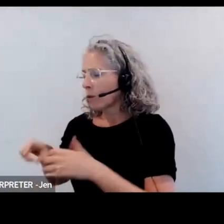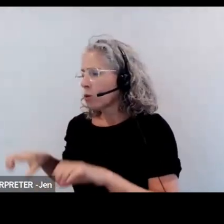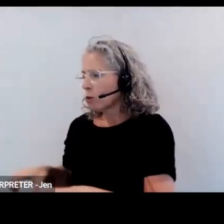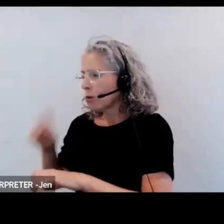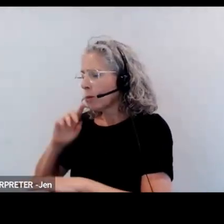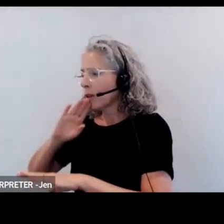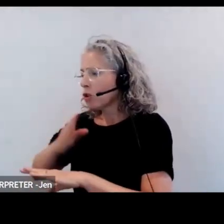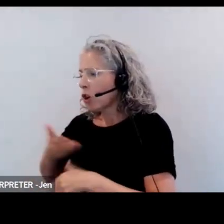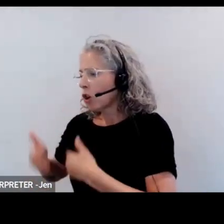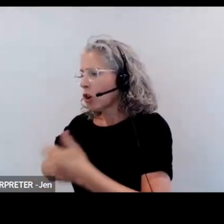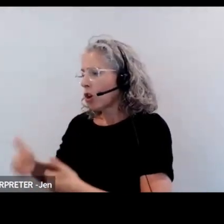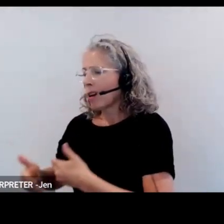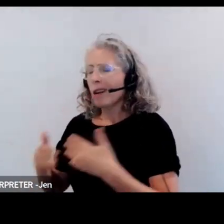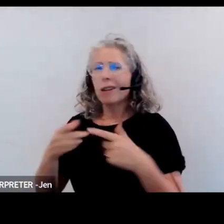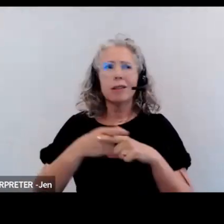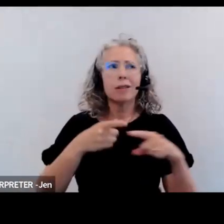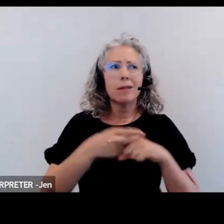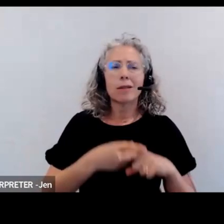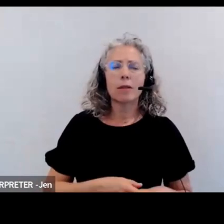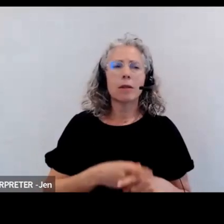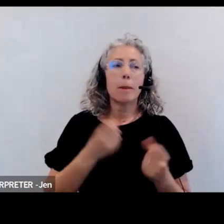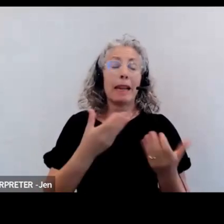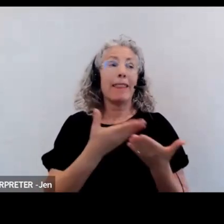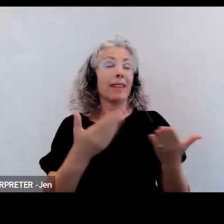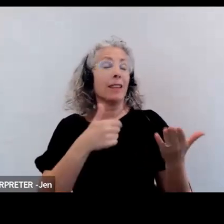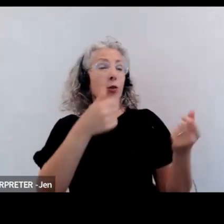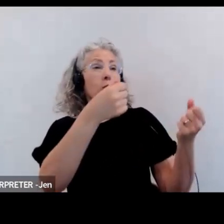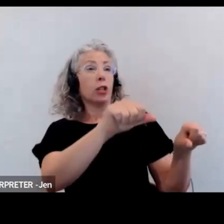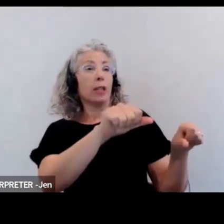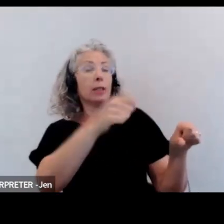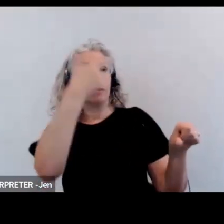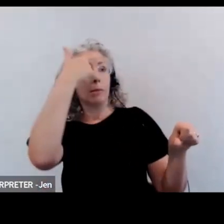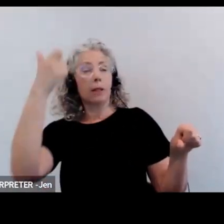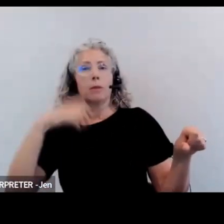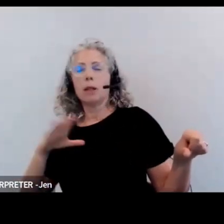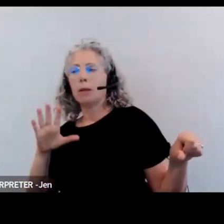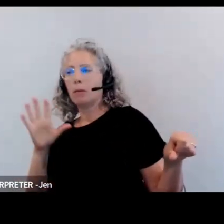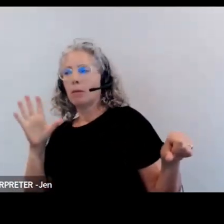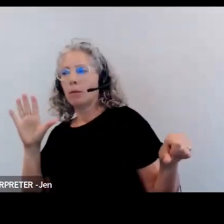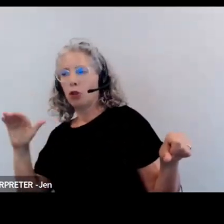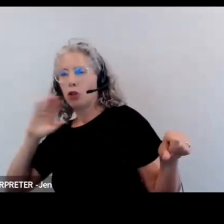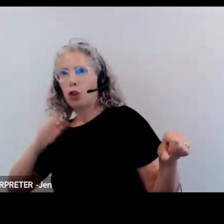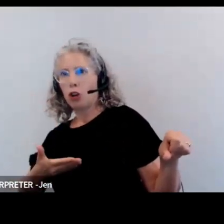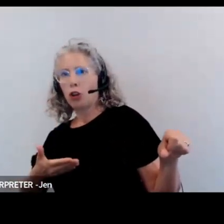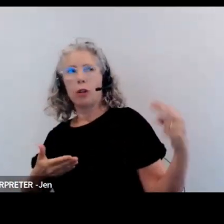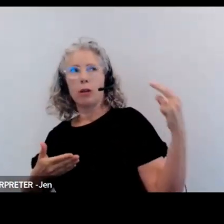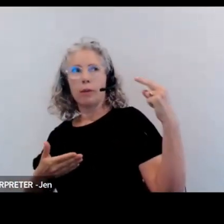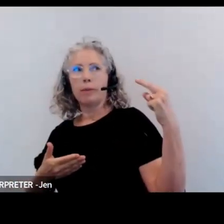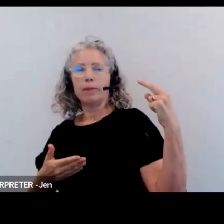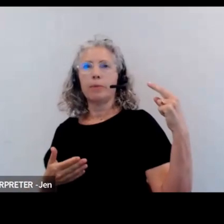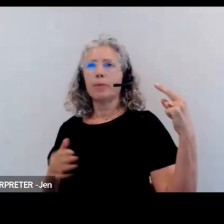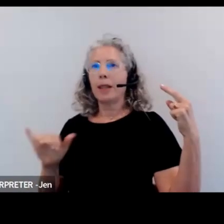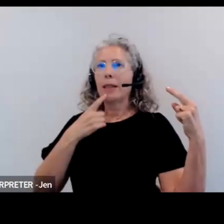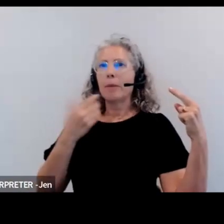my daughter. And a lot of things that I needed to reject because of that were seen, as been said